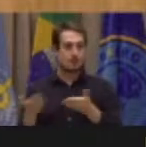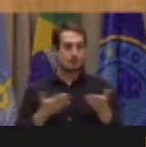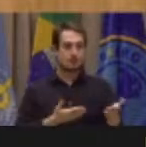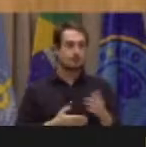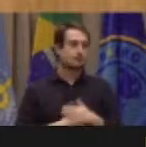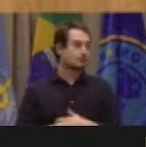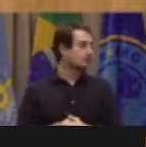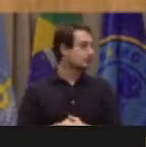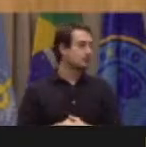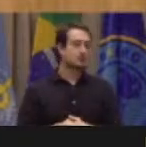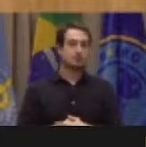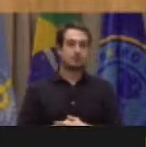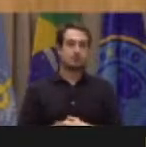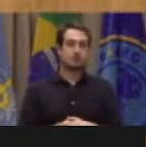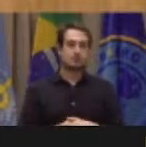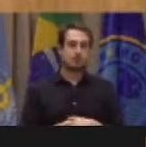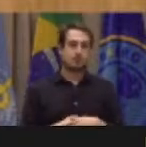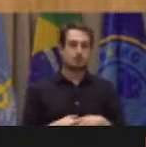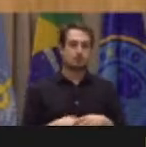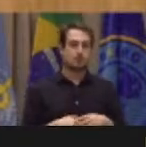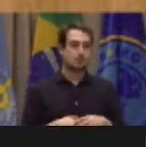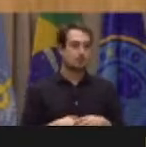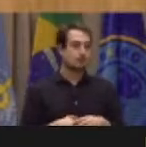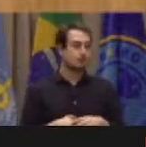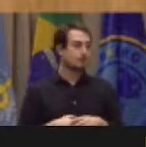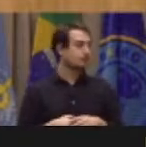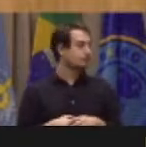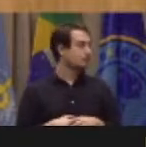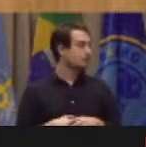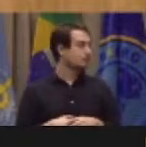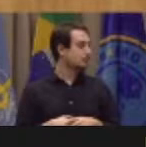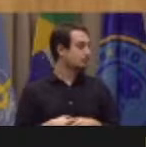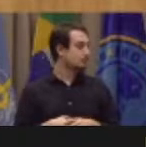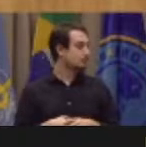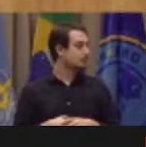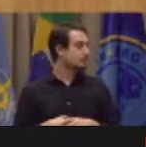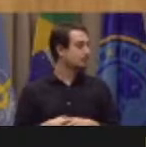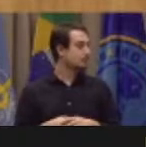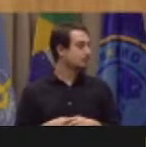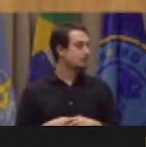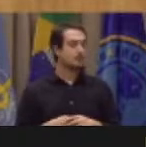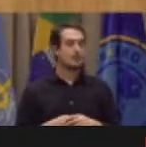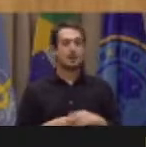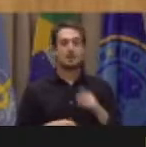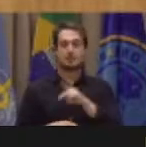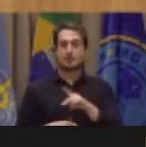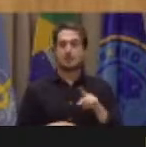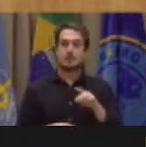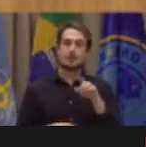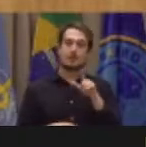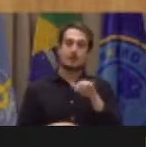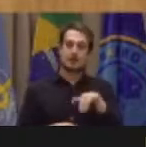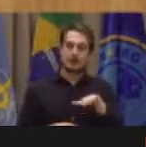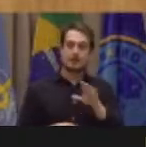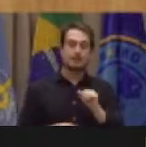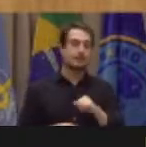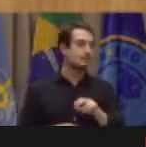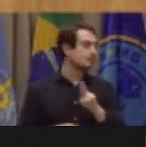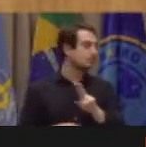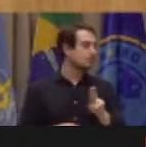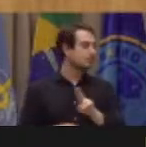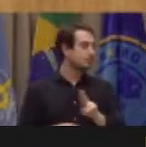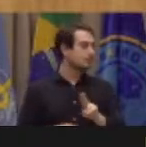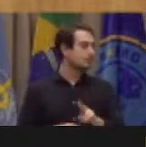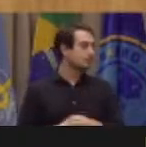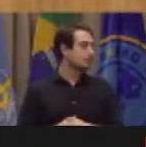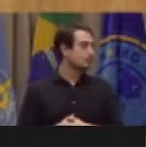doors for this project, and they were very welcoming, so thank you. Professor Lívia Pimenta, Júlio César,